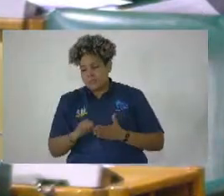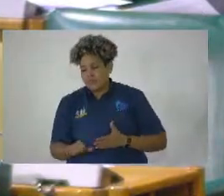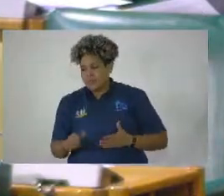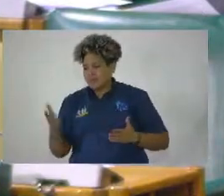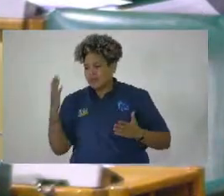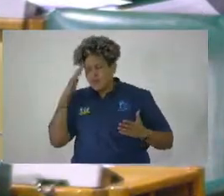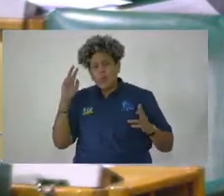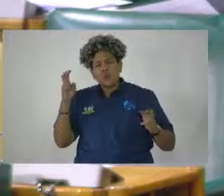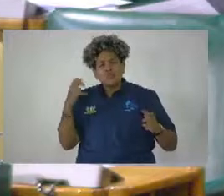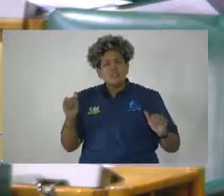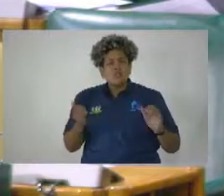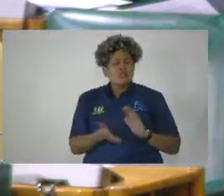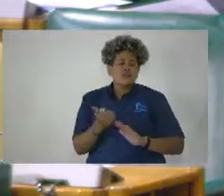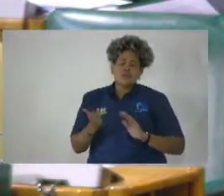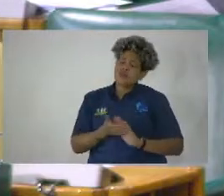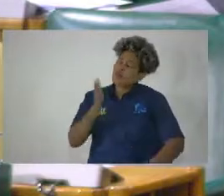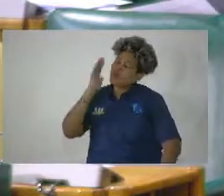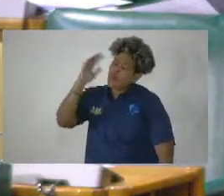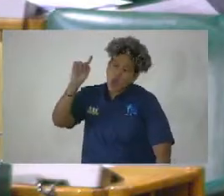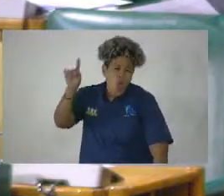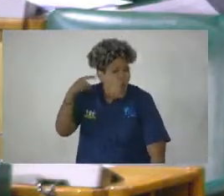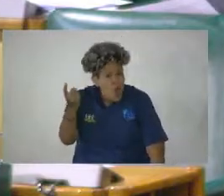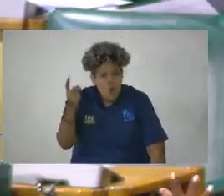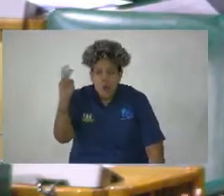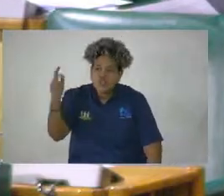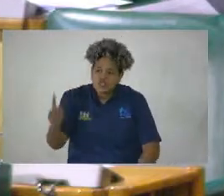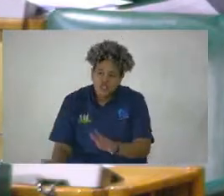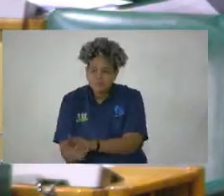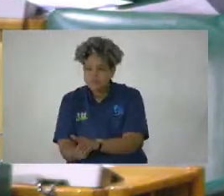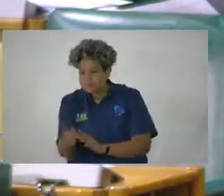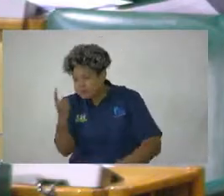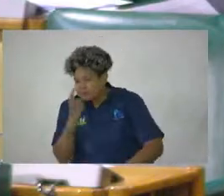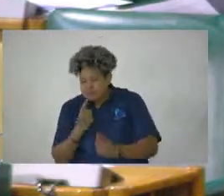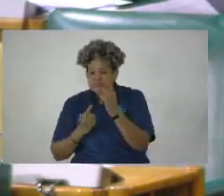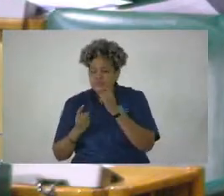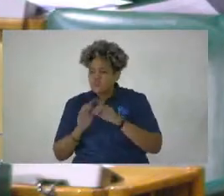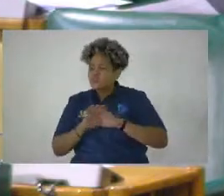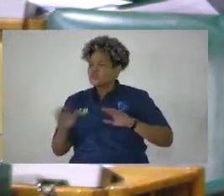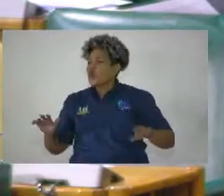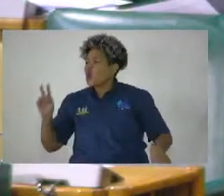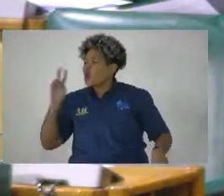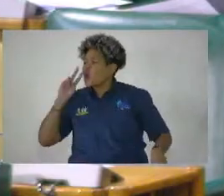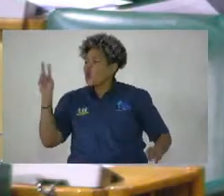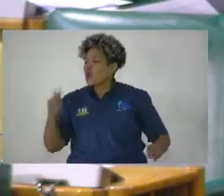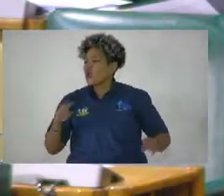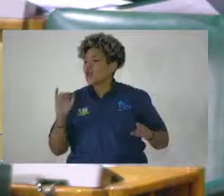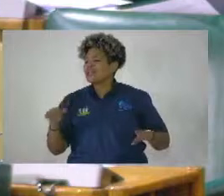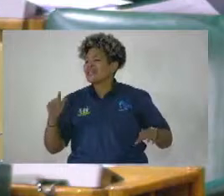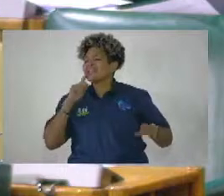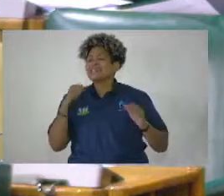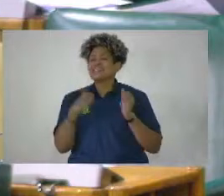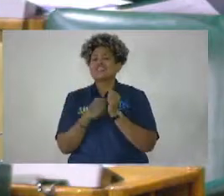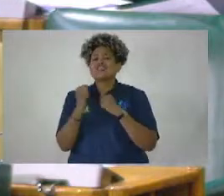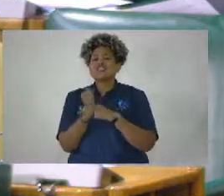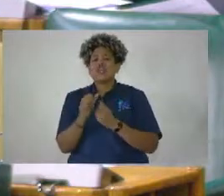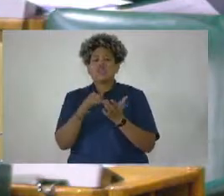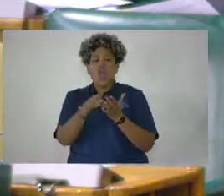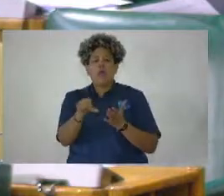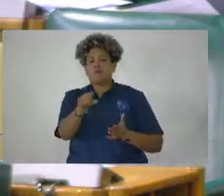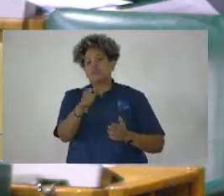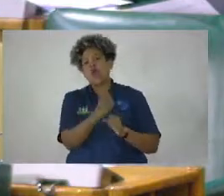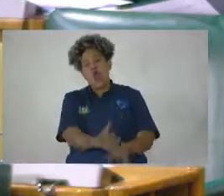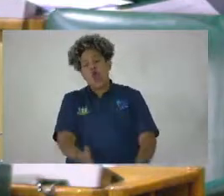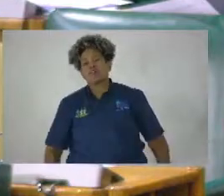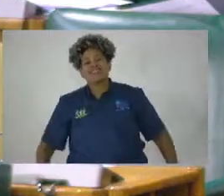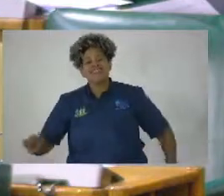about. There will always be issues to talk about. But don't lump that into restructured compensation.